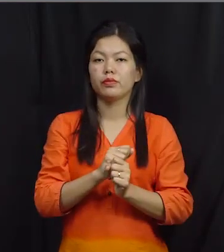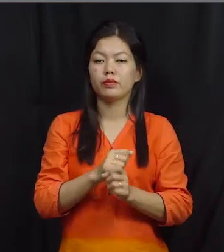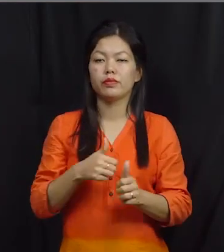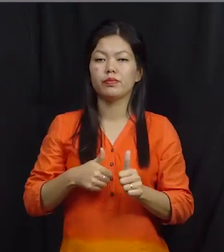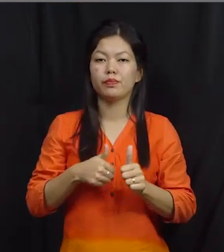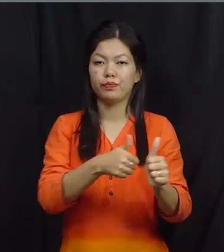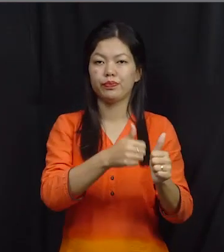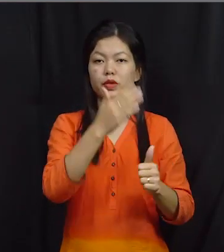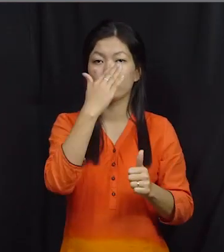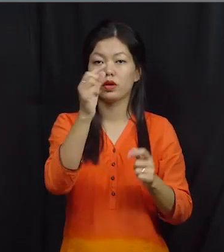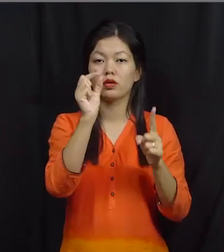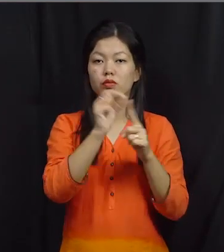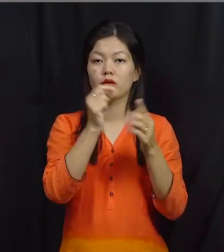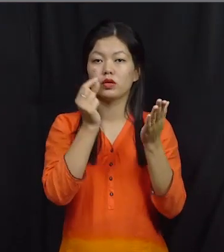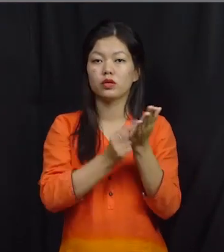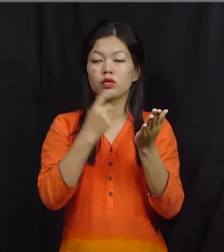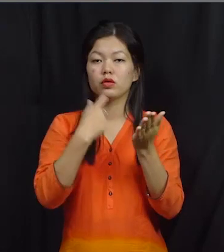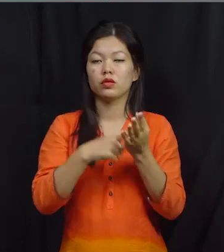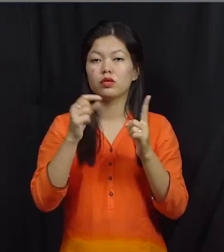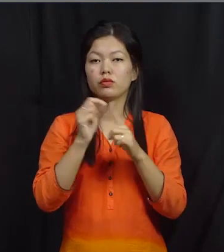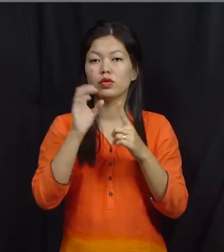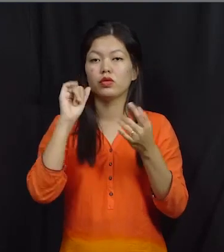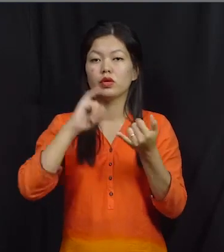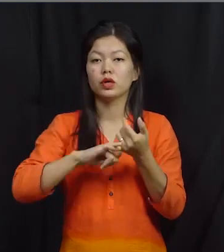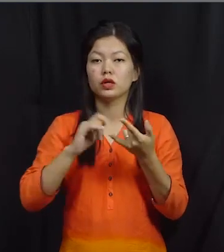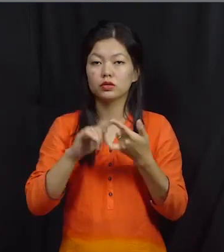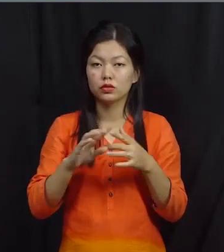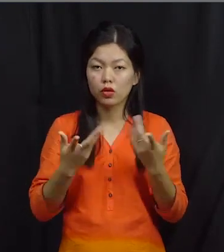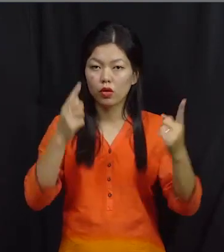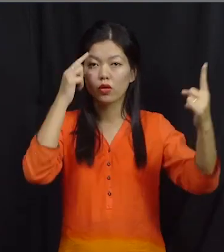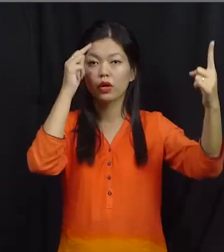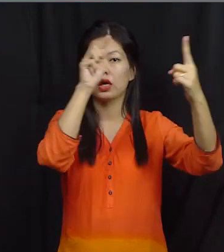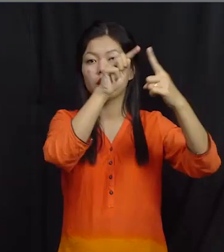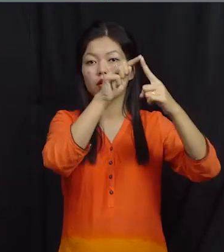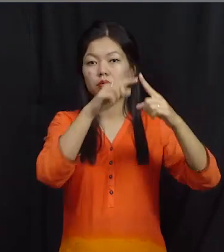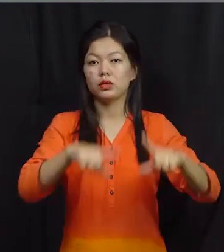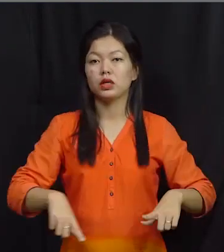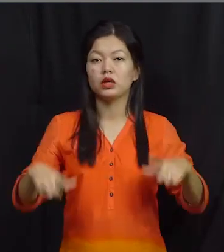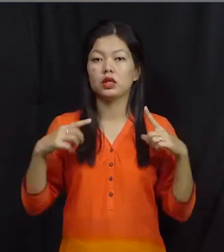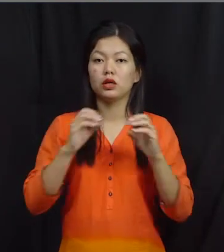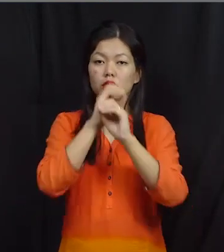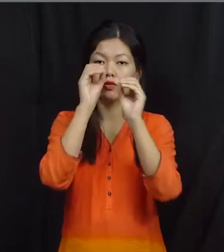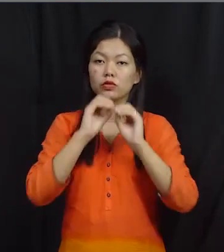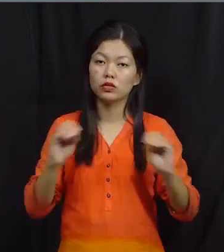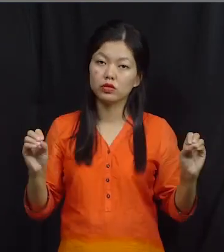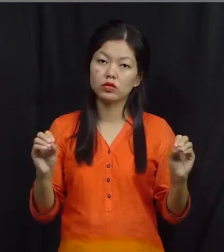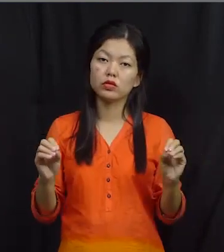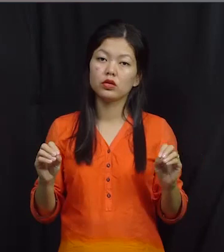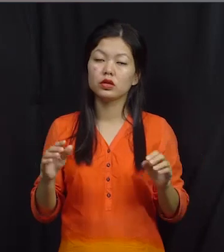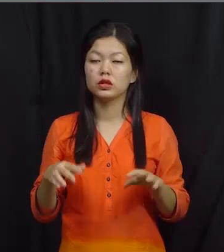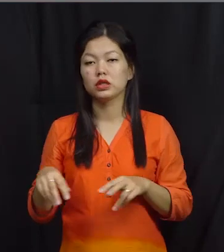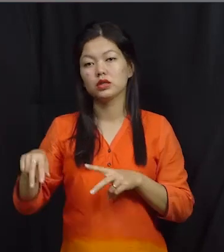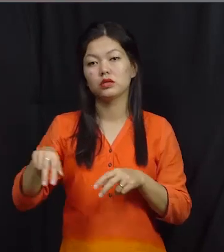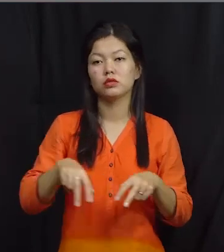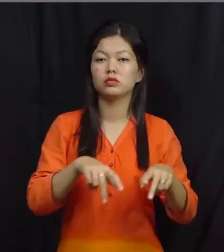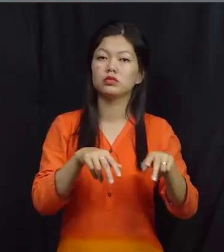certain purpose in mind, isn't it? So that is the aim of the parents, right? And then for the public also,